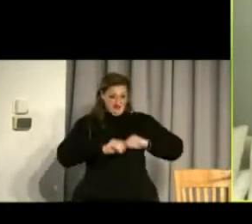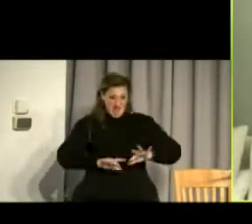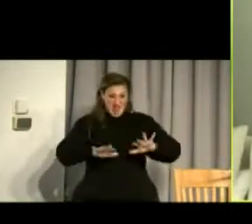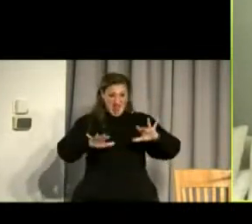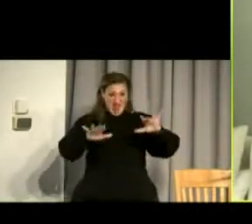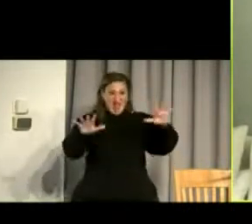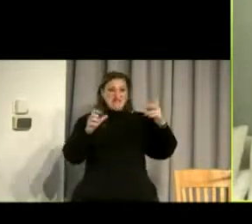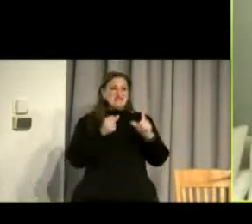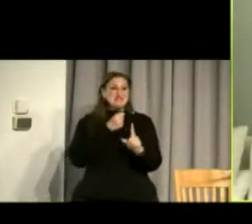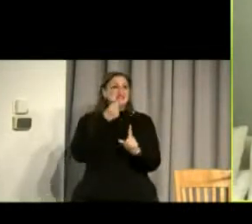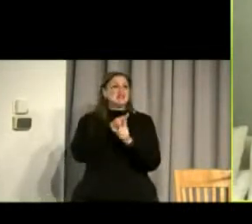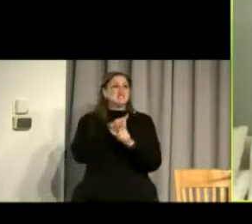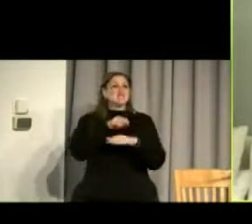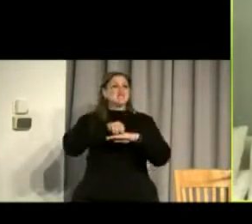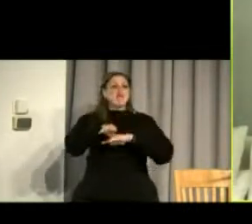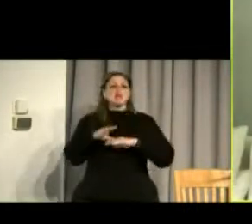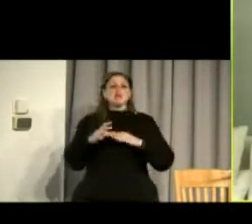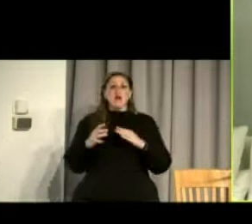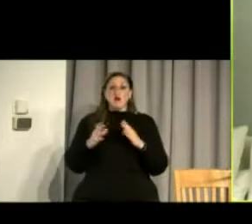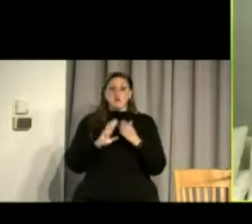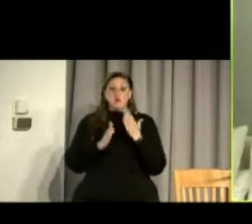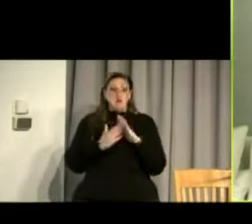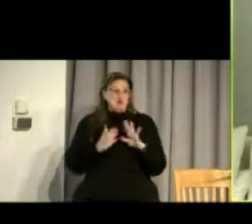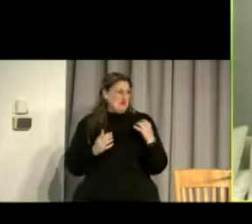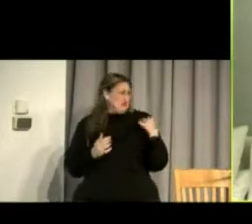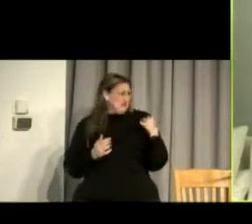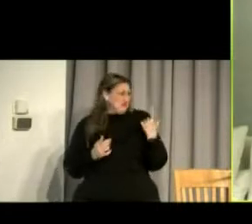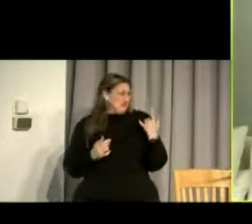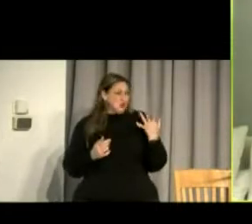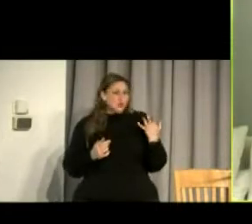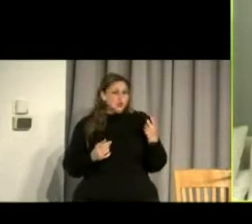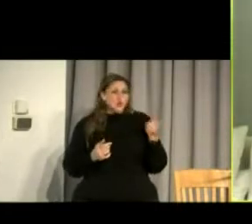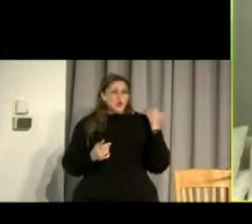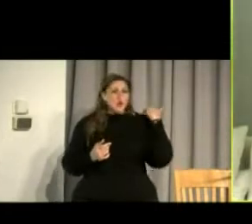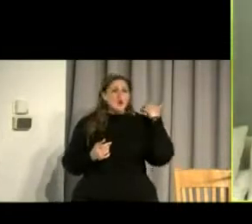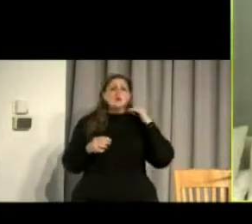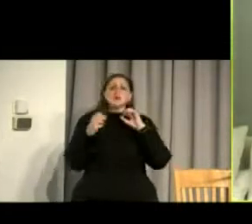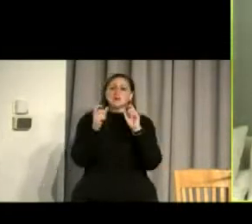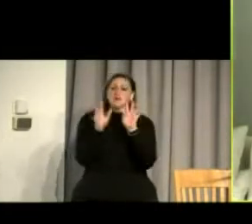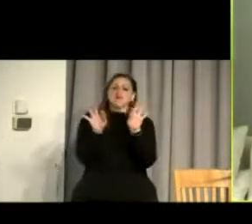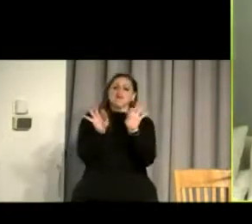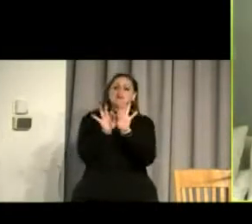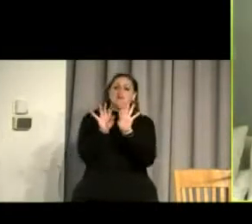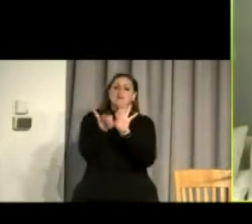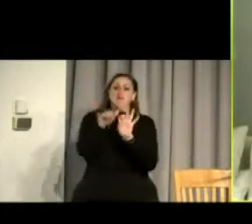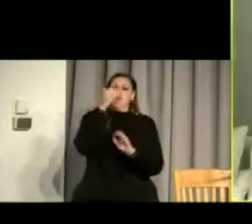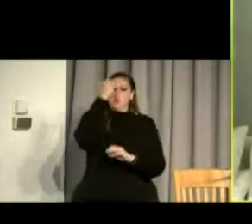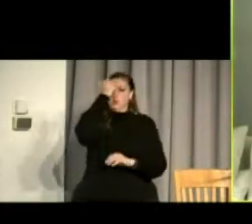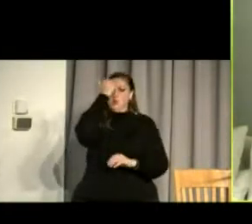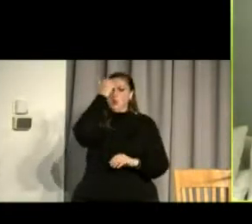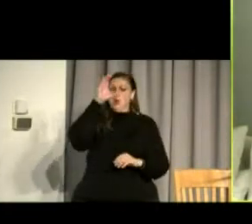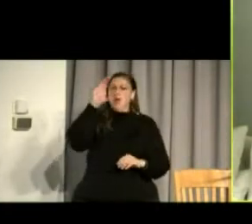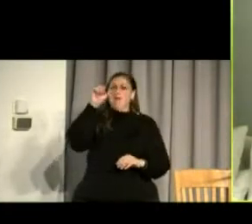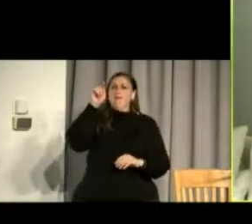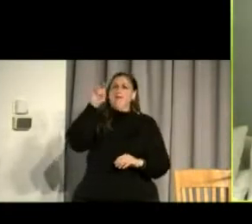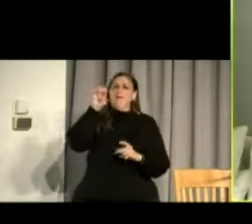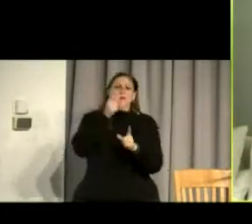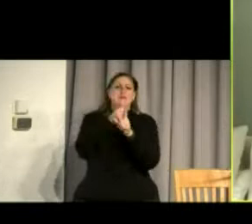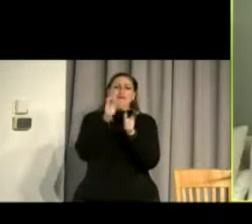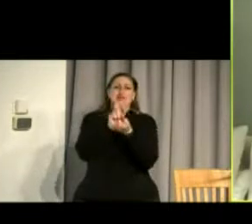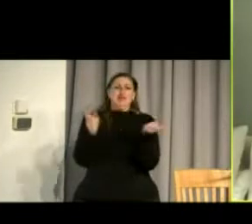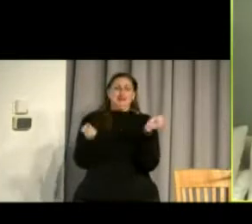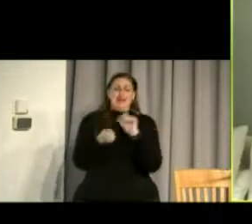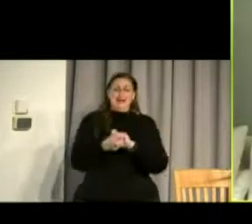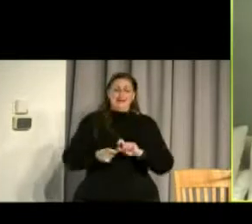day, right? And so climate change has become something that is not just,